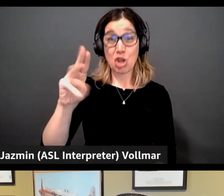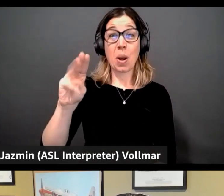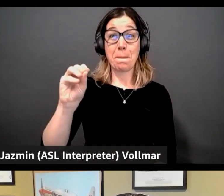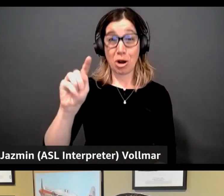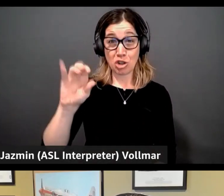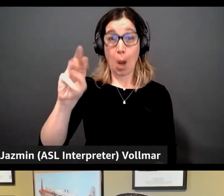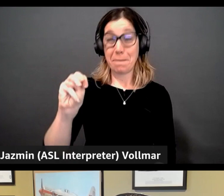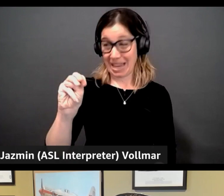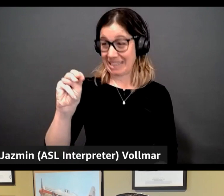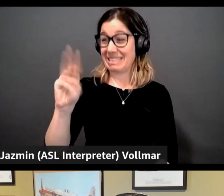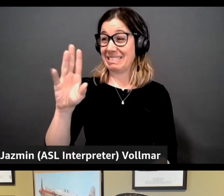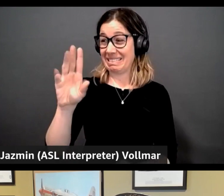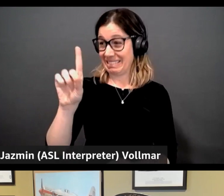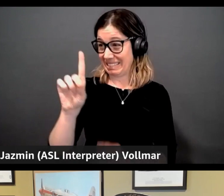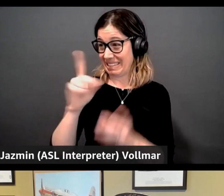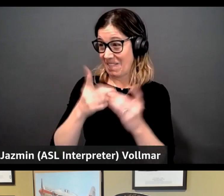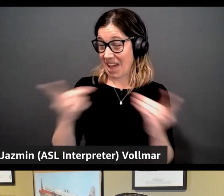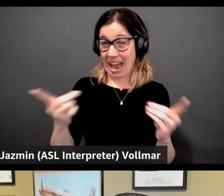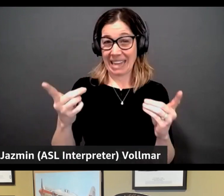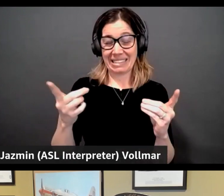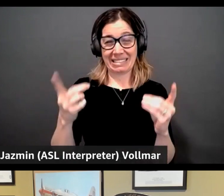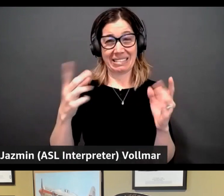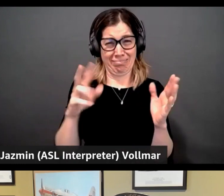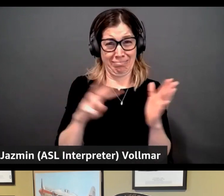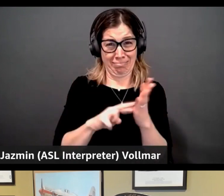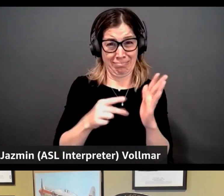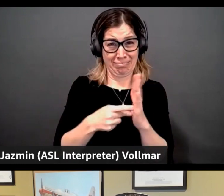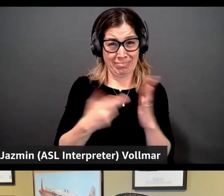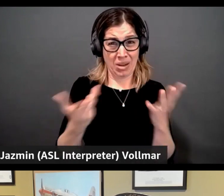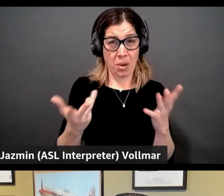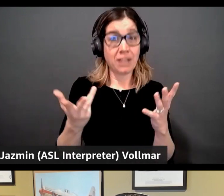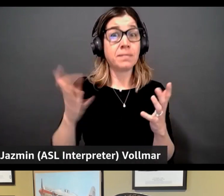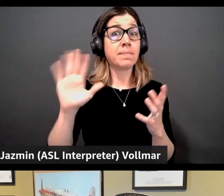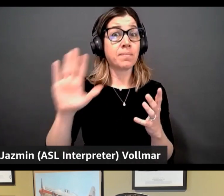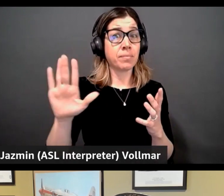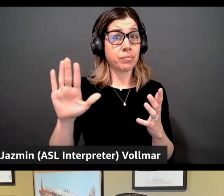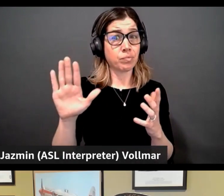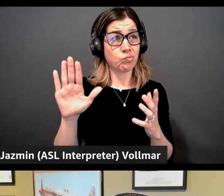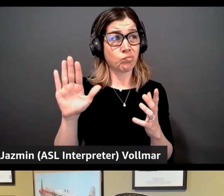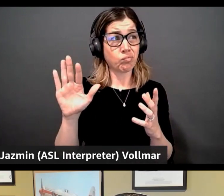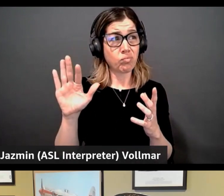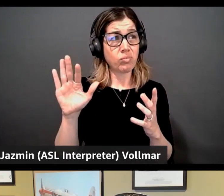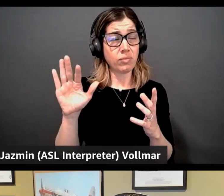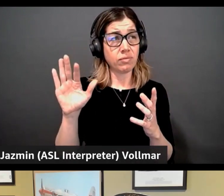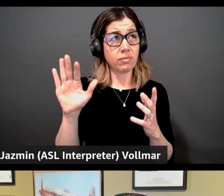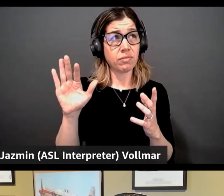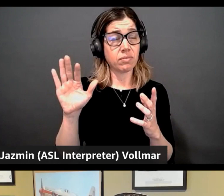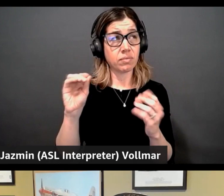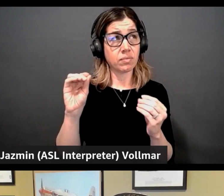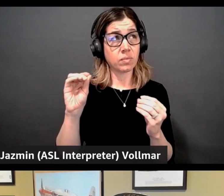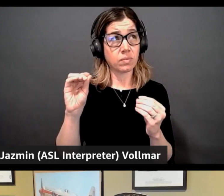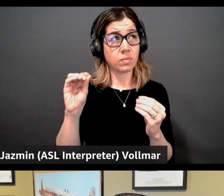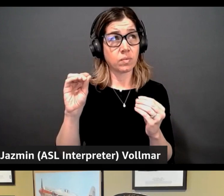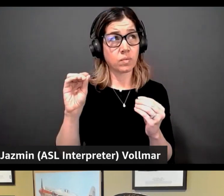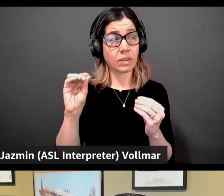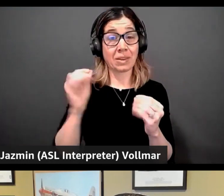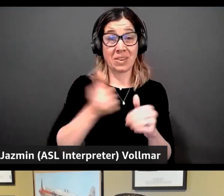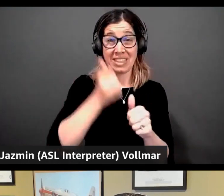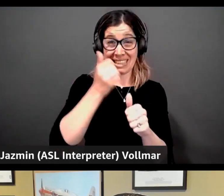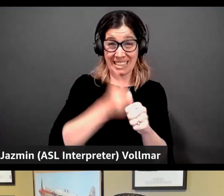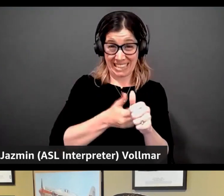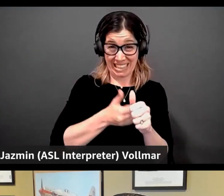fine. Basically, what it means is that instead of taking each